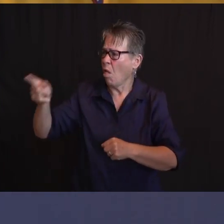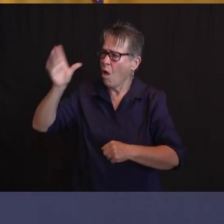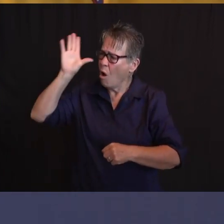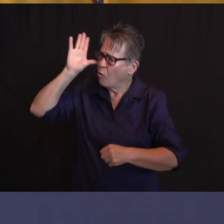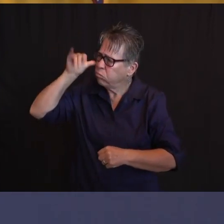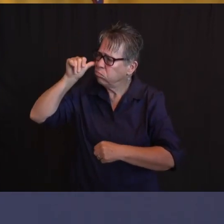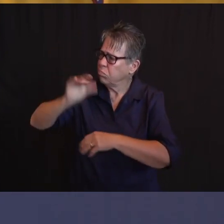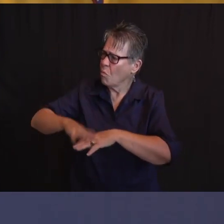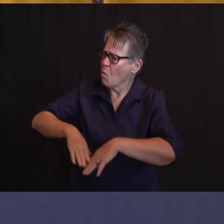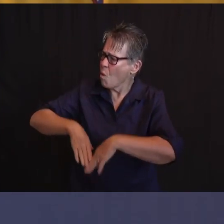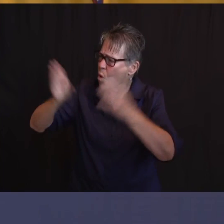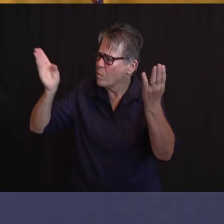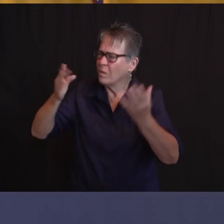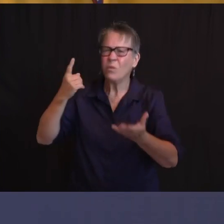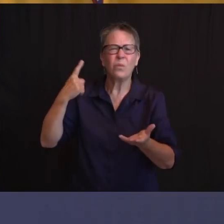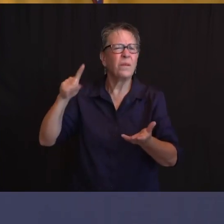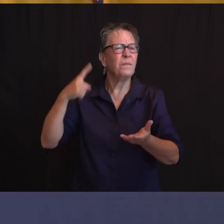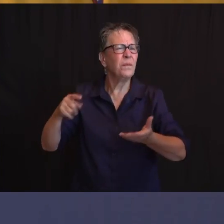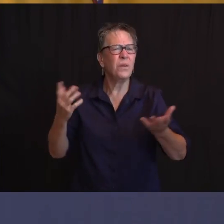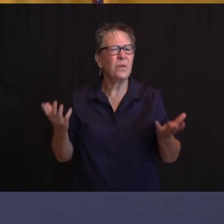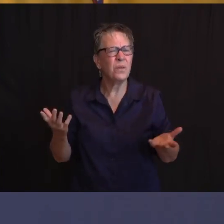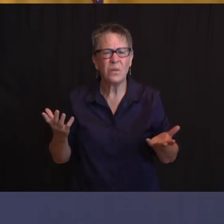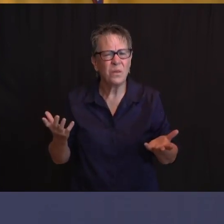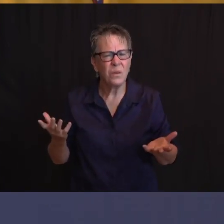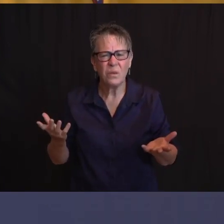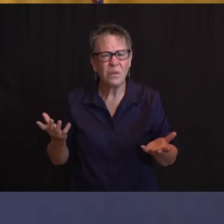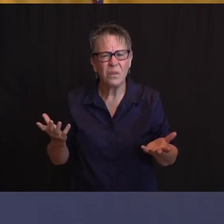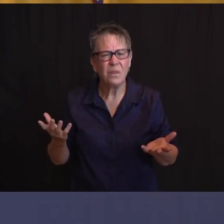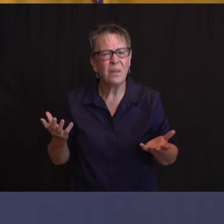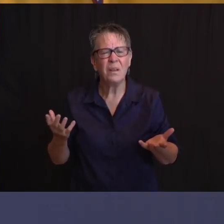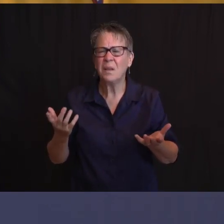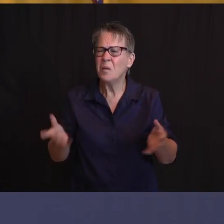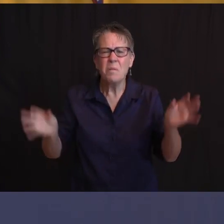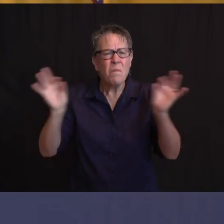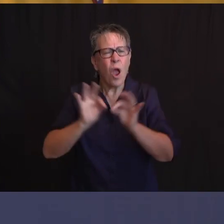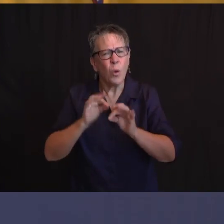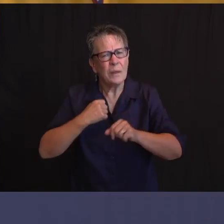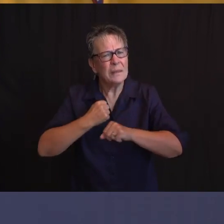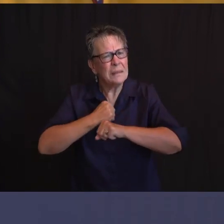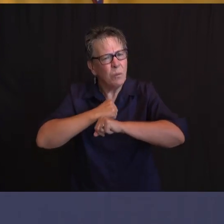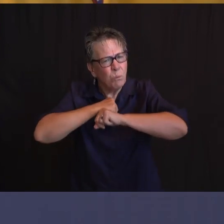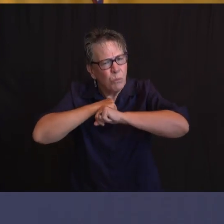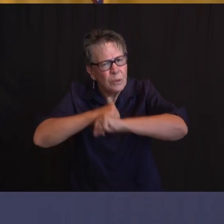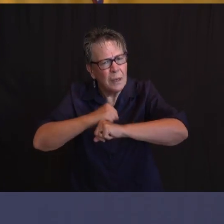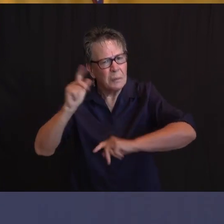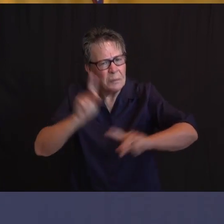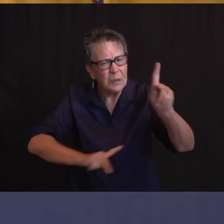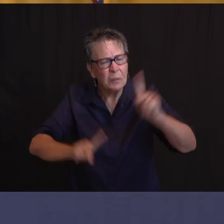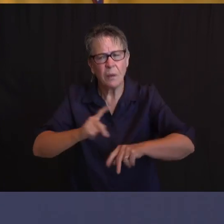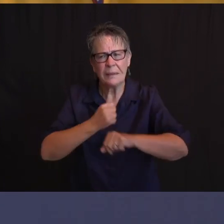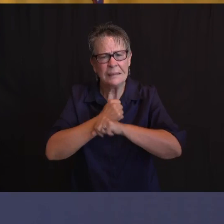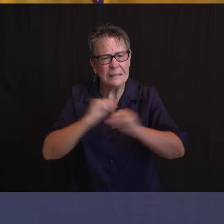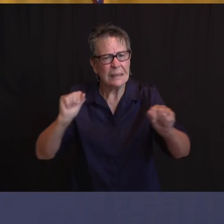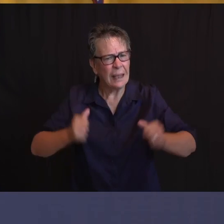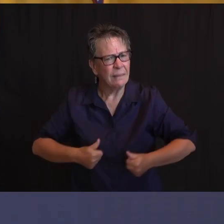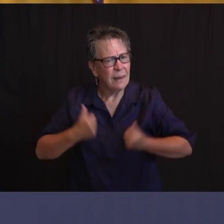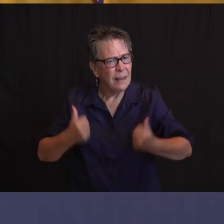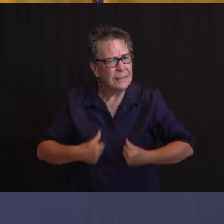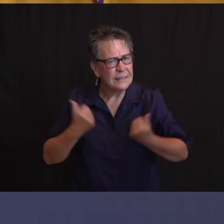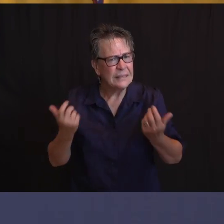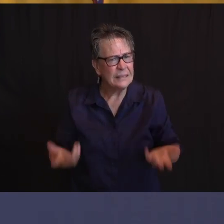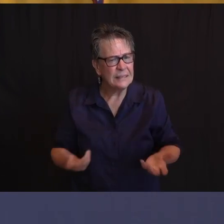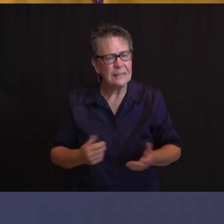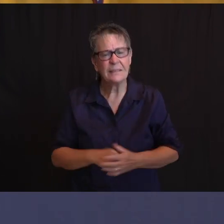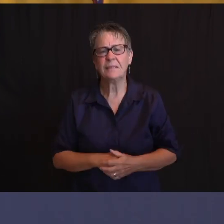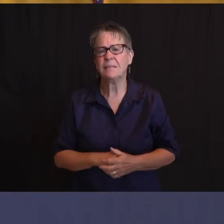many lives as we can. So with that, thank you for asking. Sir. Hello, Governor. I just have one from David Cruz. Why